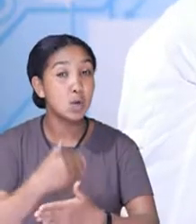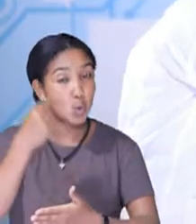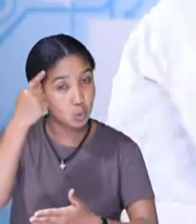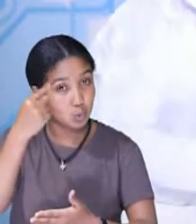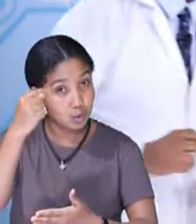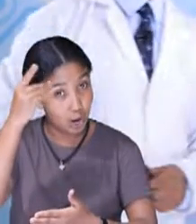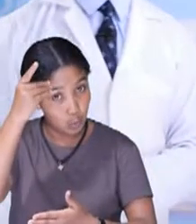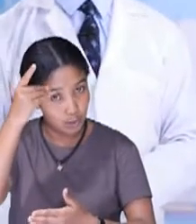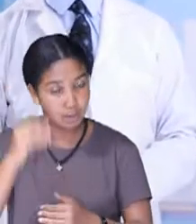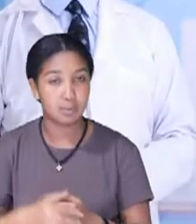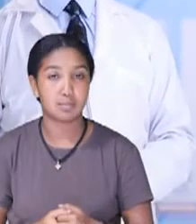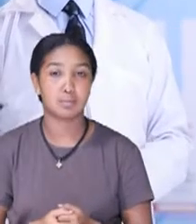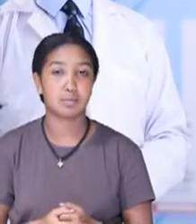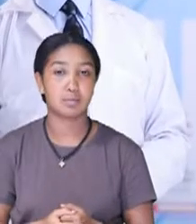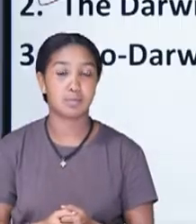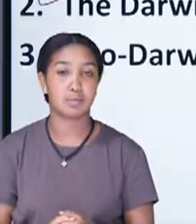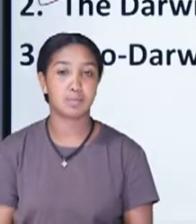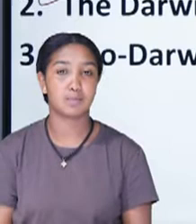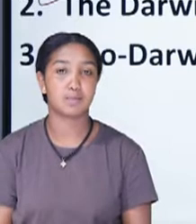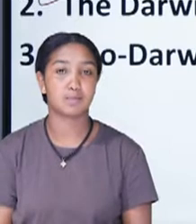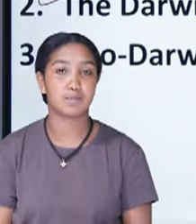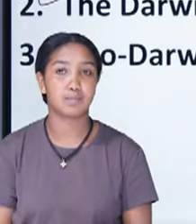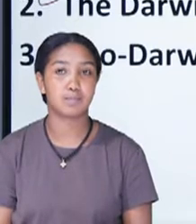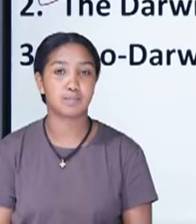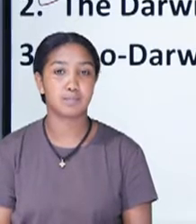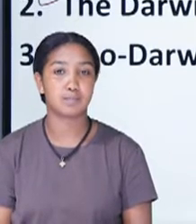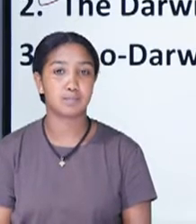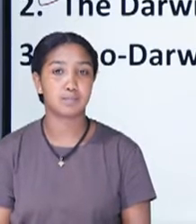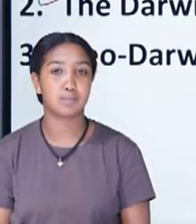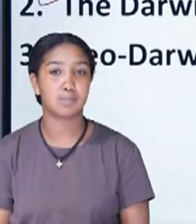the Neo-Darwinism theory.